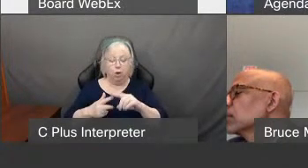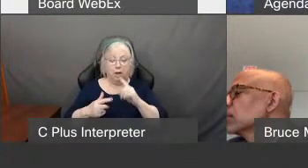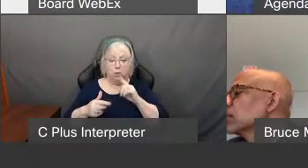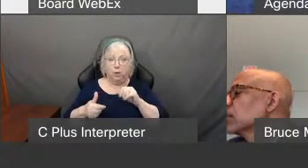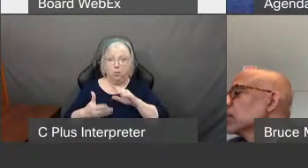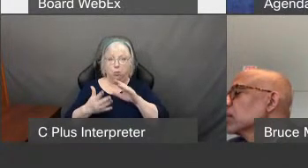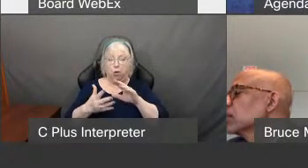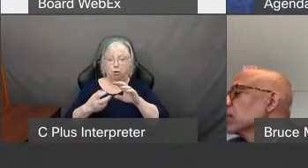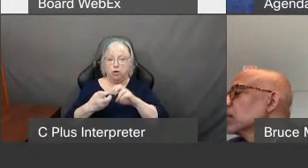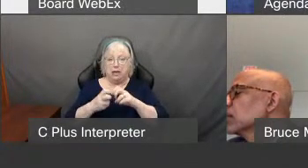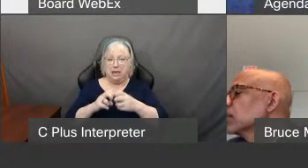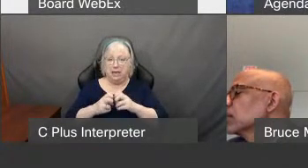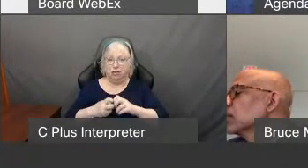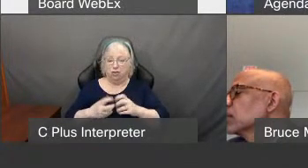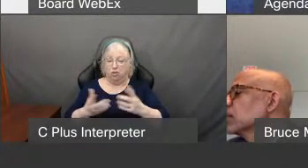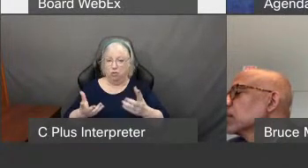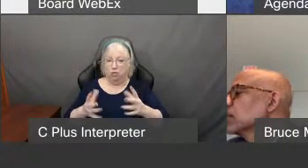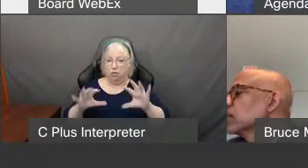issues?